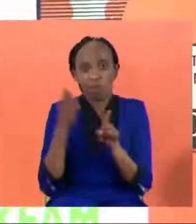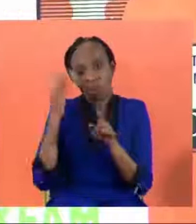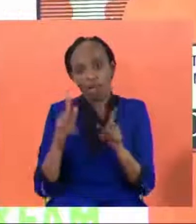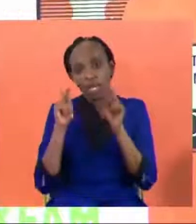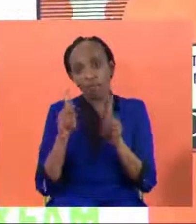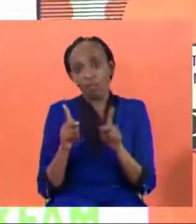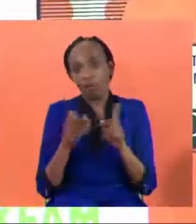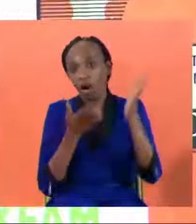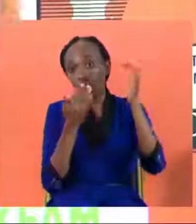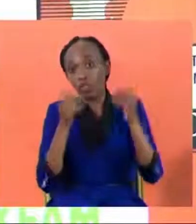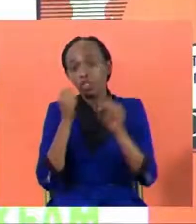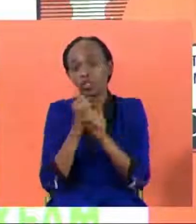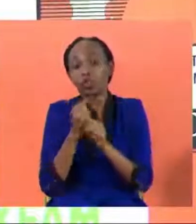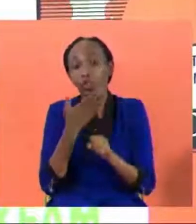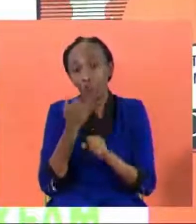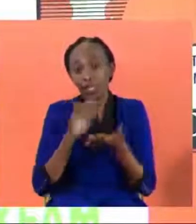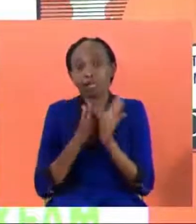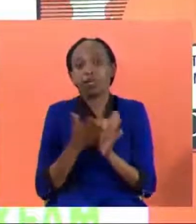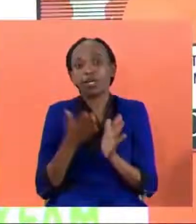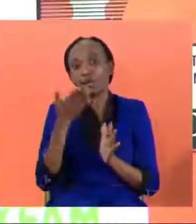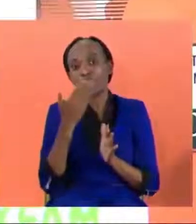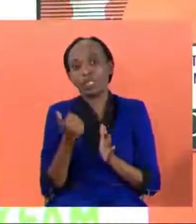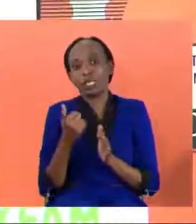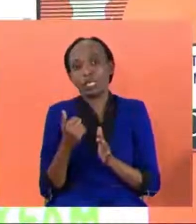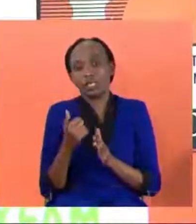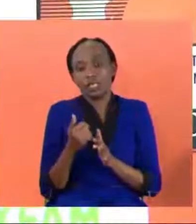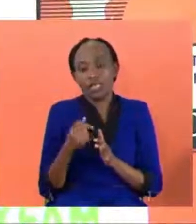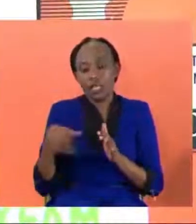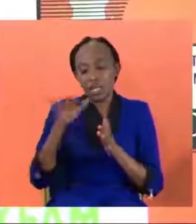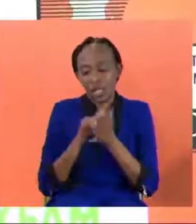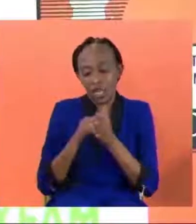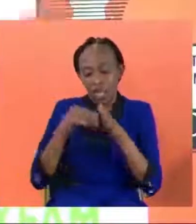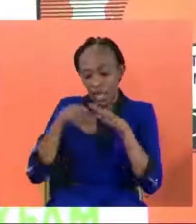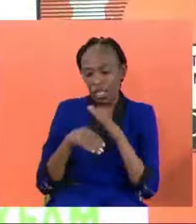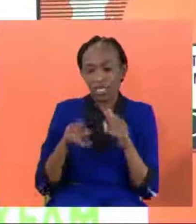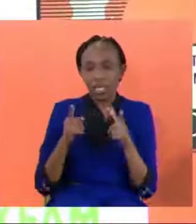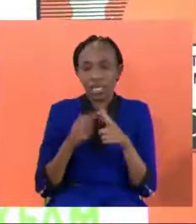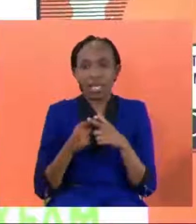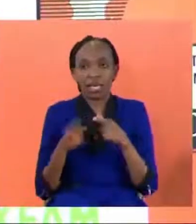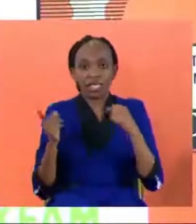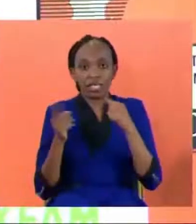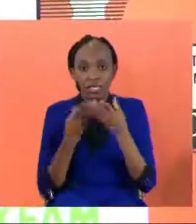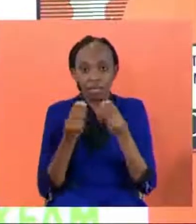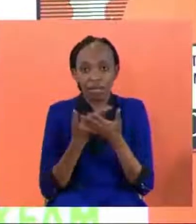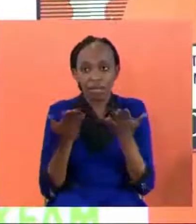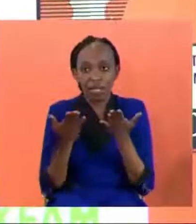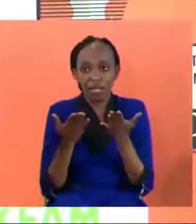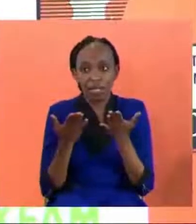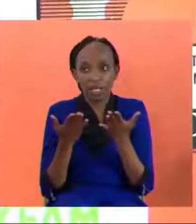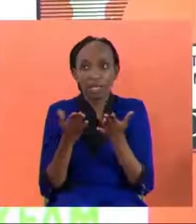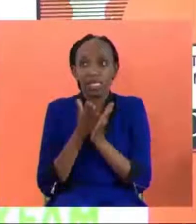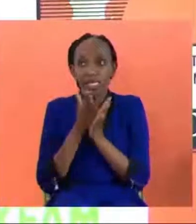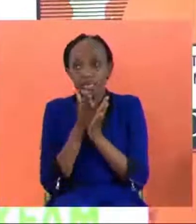are aspiring to do better and be better in whatever sphere that they're in. And then just the simple things like amuse me or divert